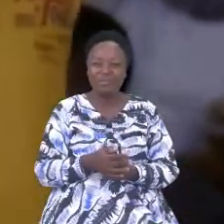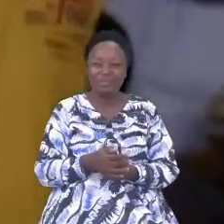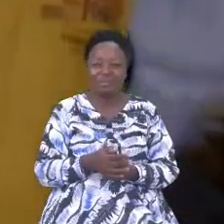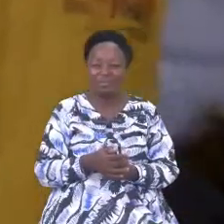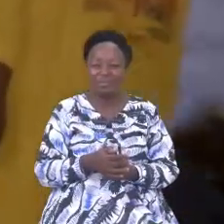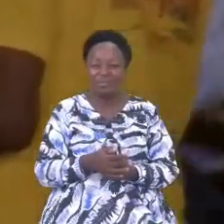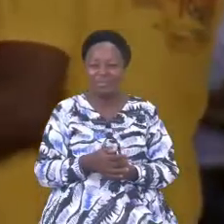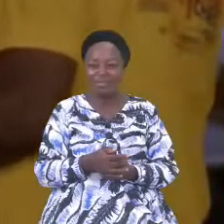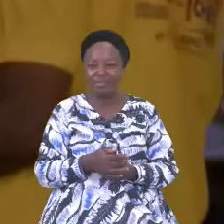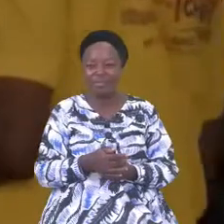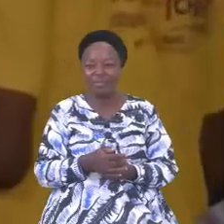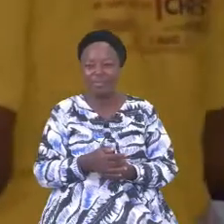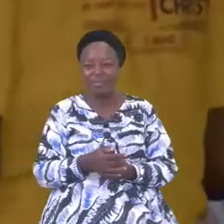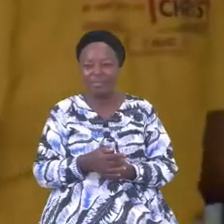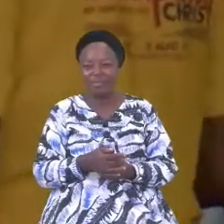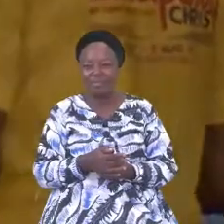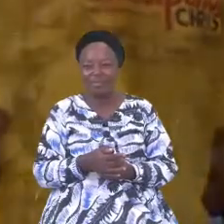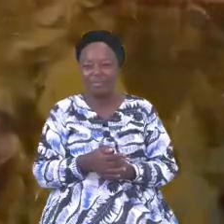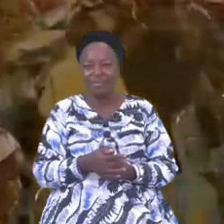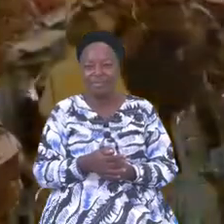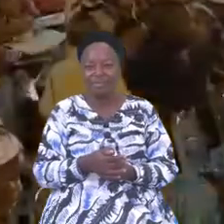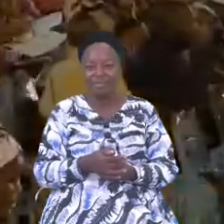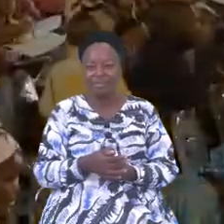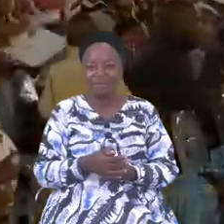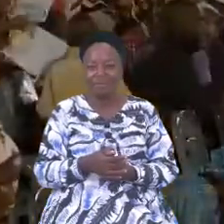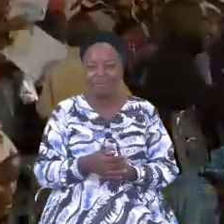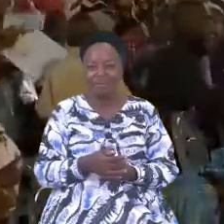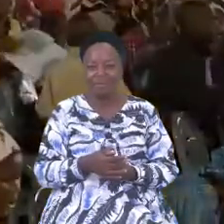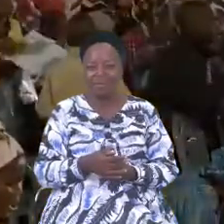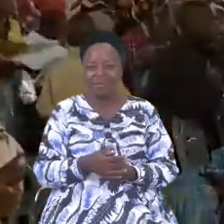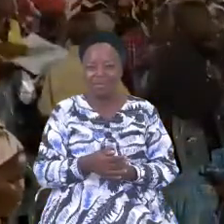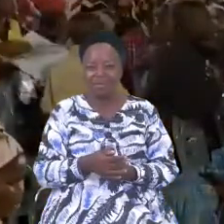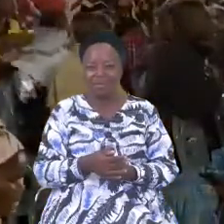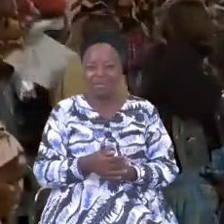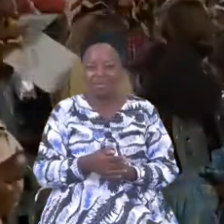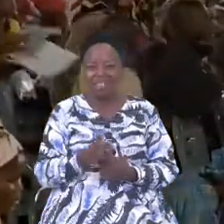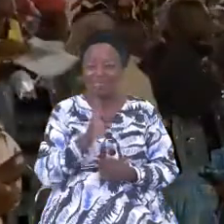on the left, on the right. Yes, in the middle.